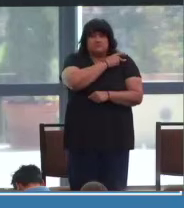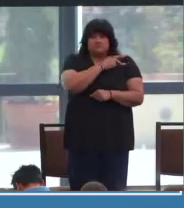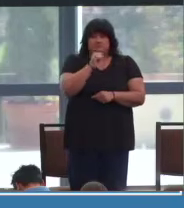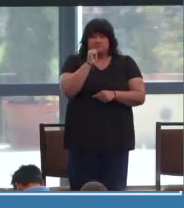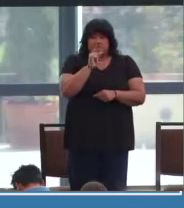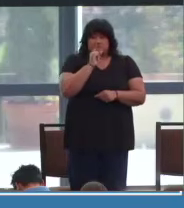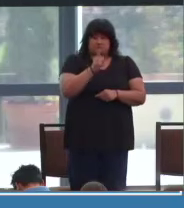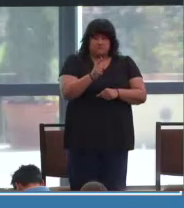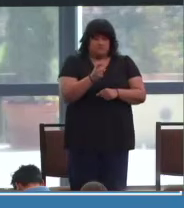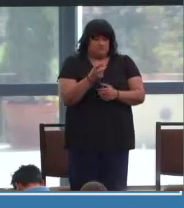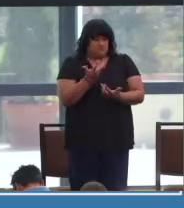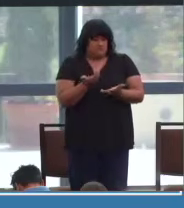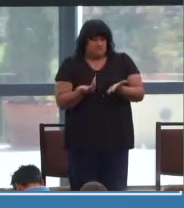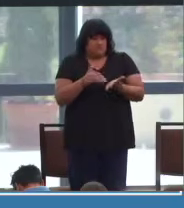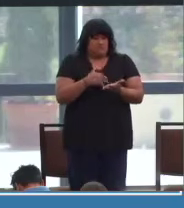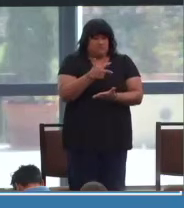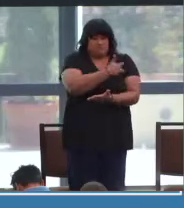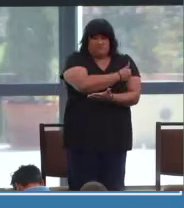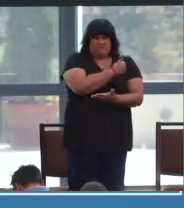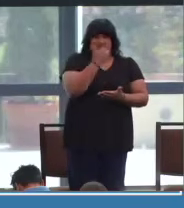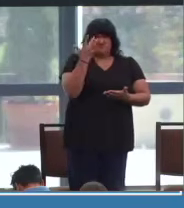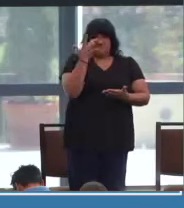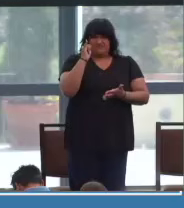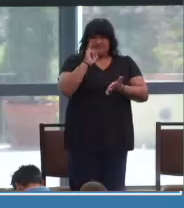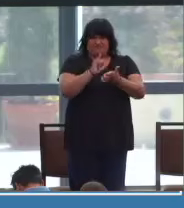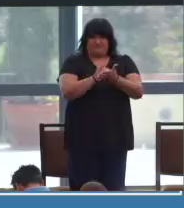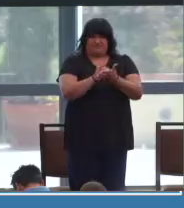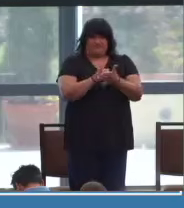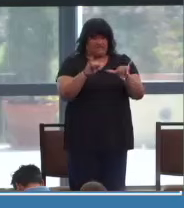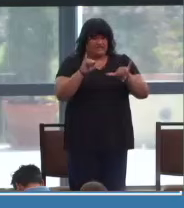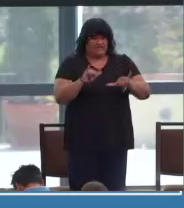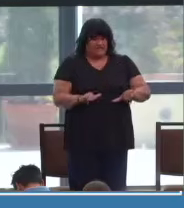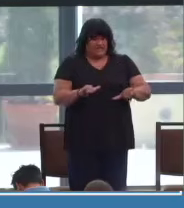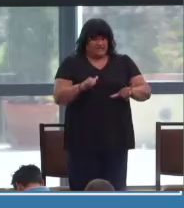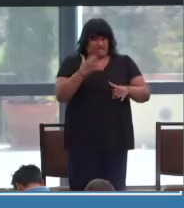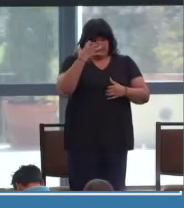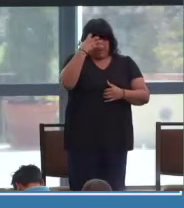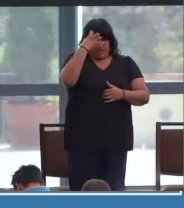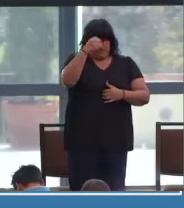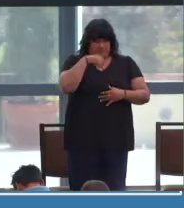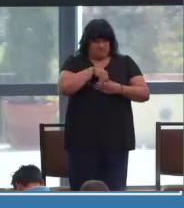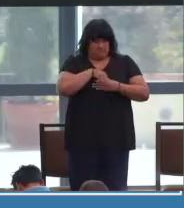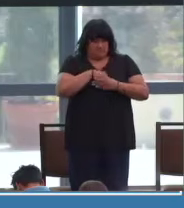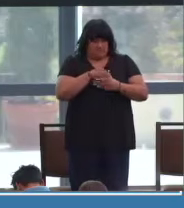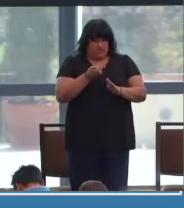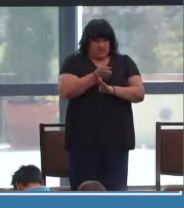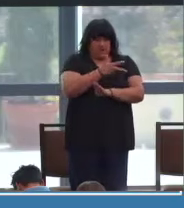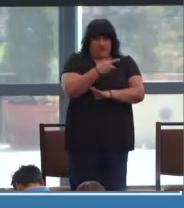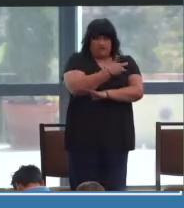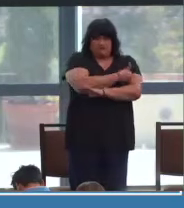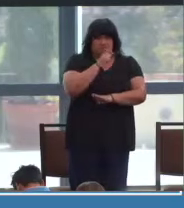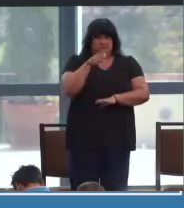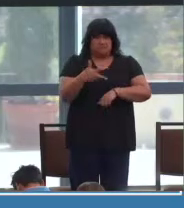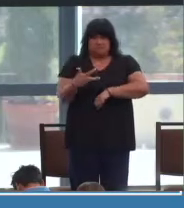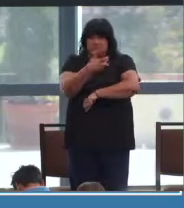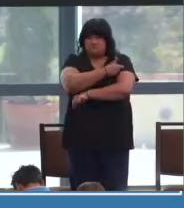them to be revaccinated because they maintained that vaccine memory from their prior vaccinations. So based on